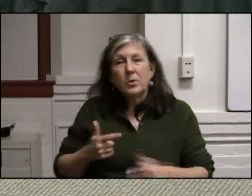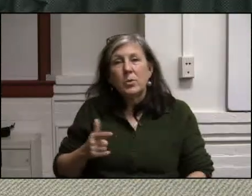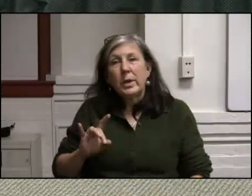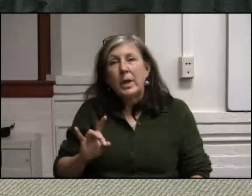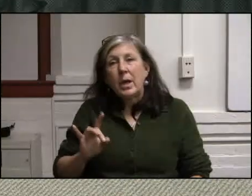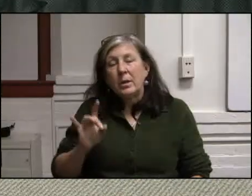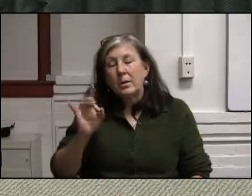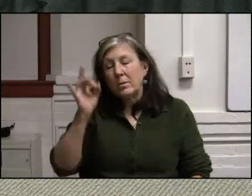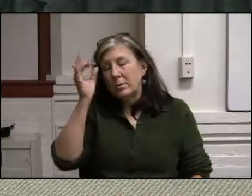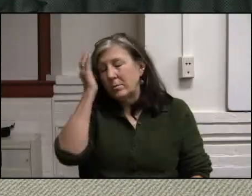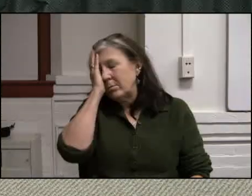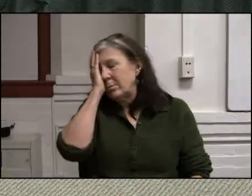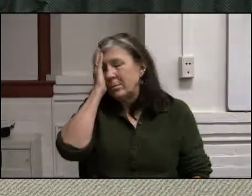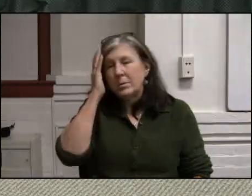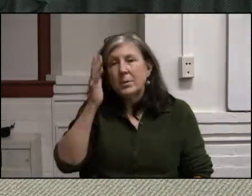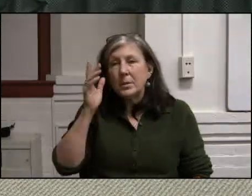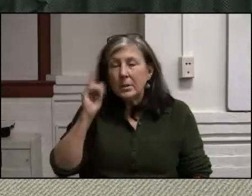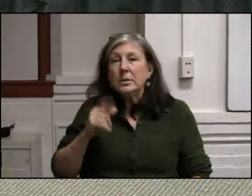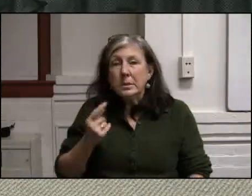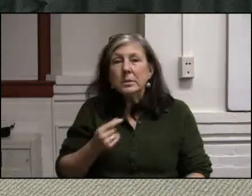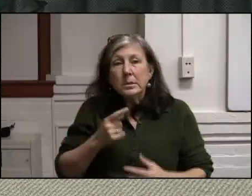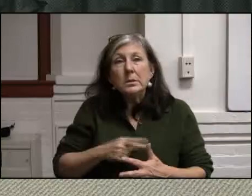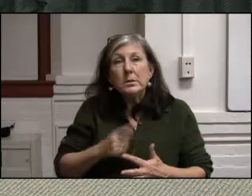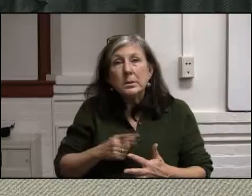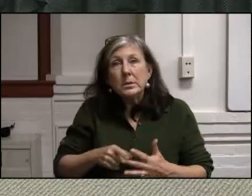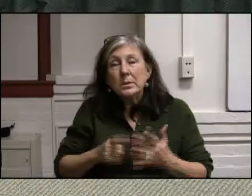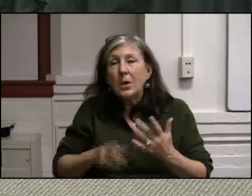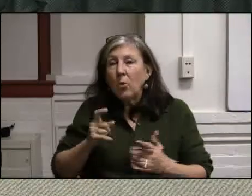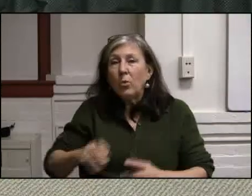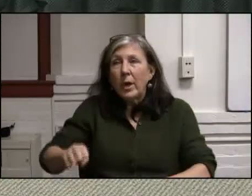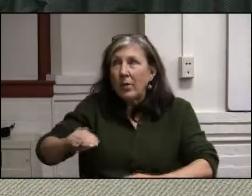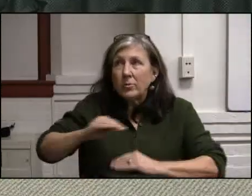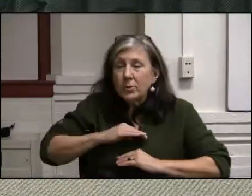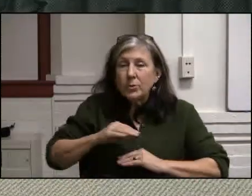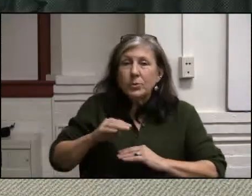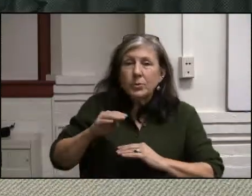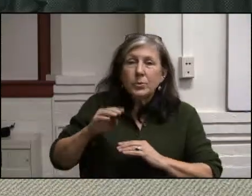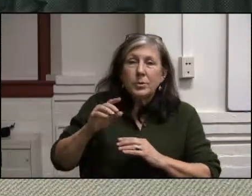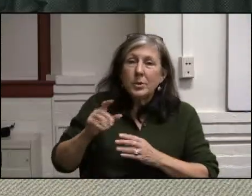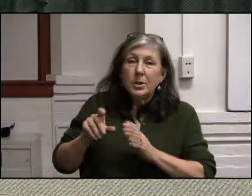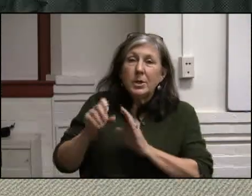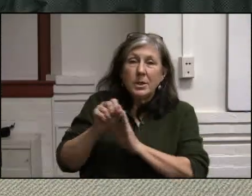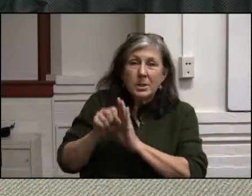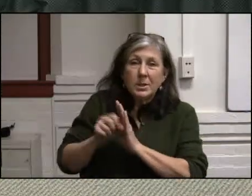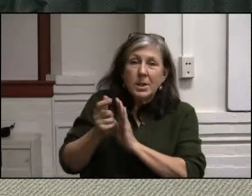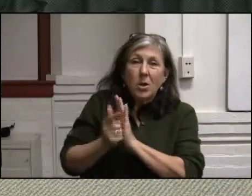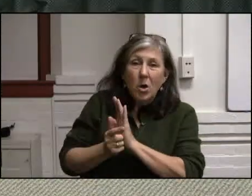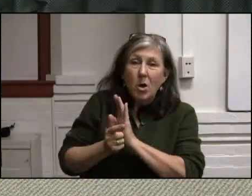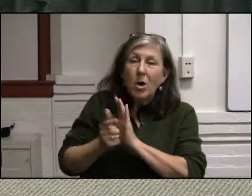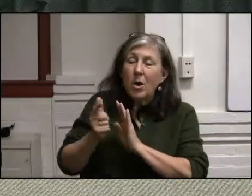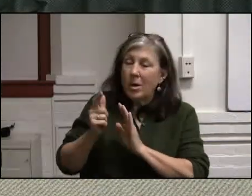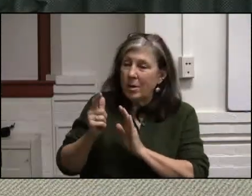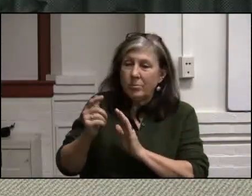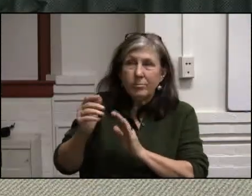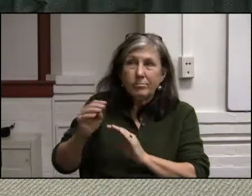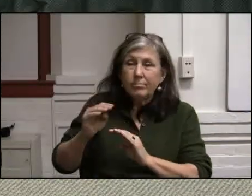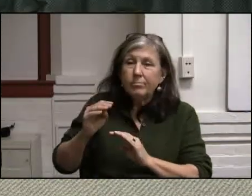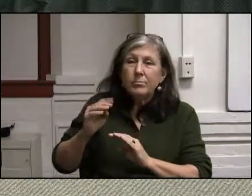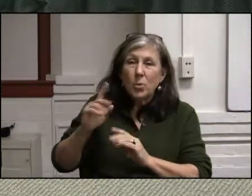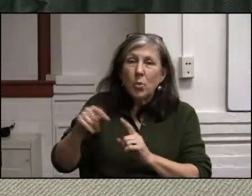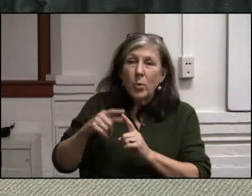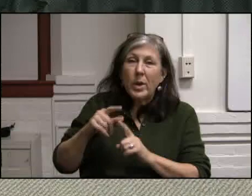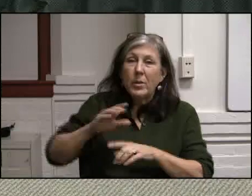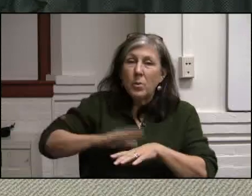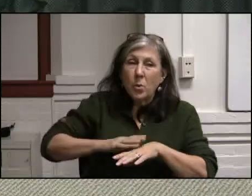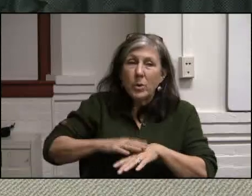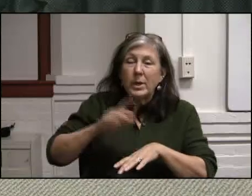on the 28th, in order to meet the statutory requirements for the window of time within which the warning needs to be approved, and then